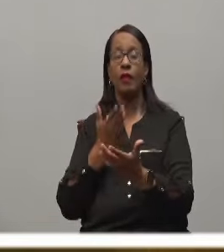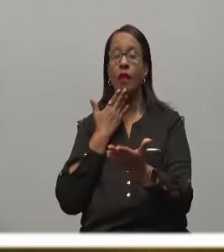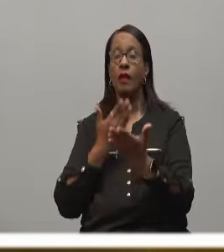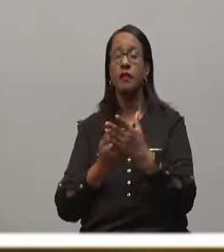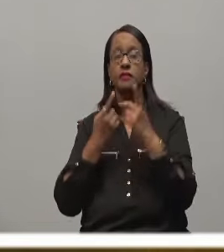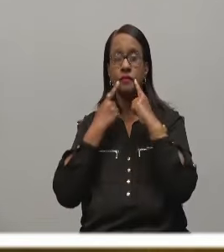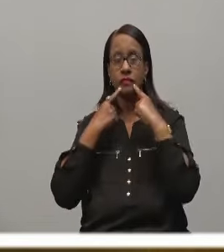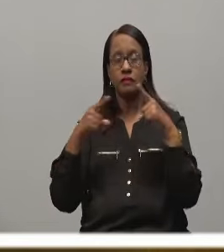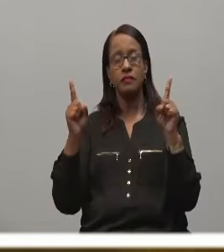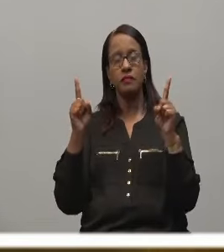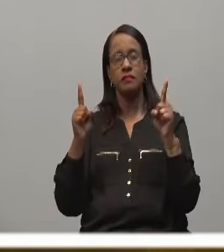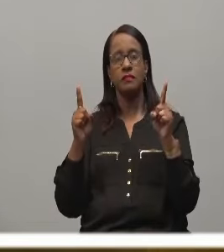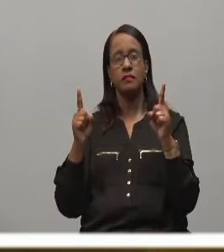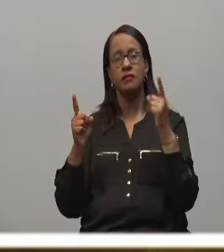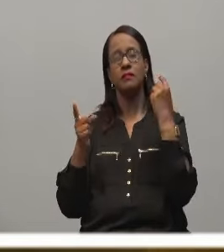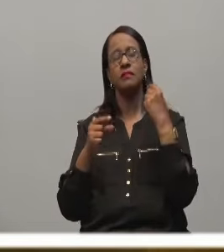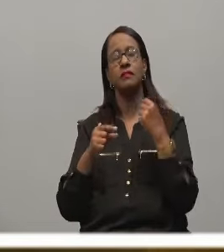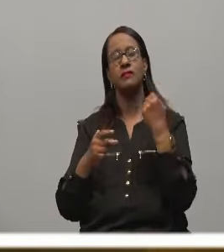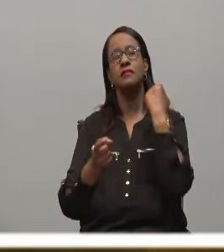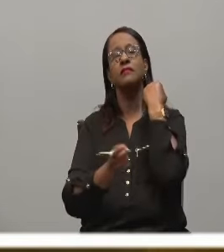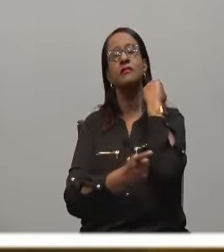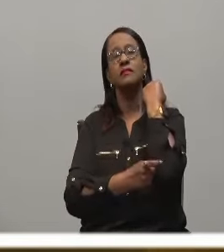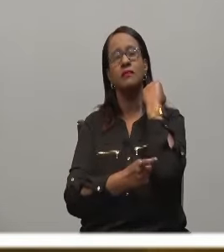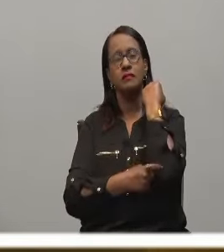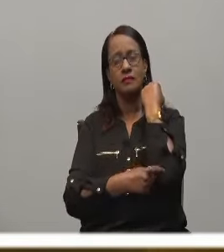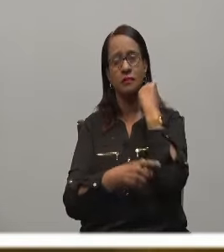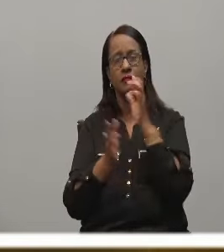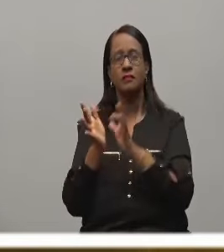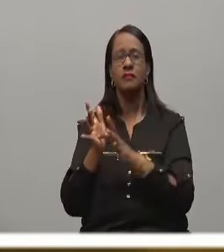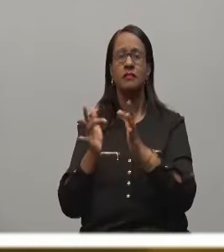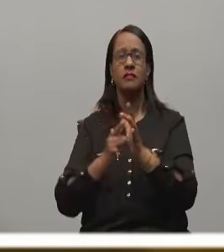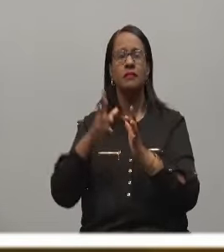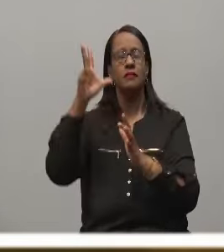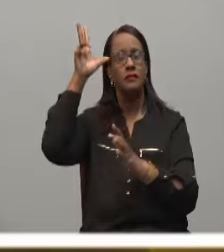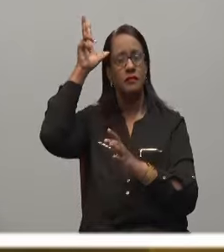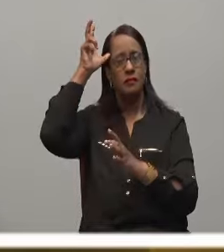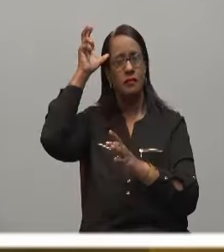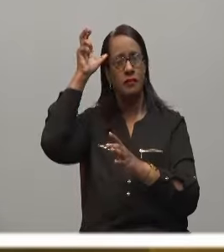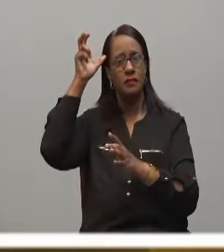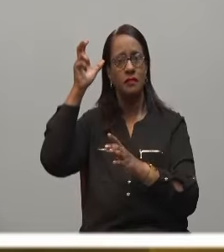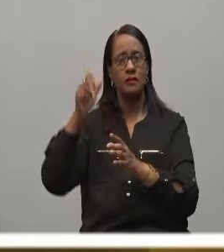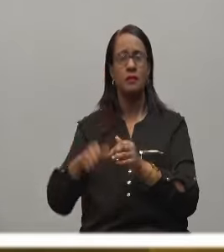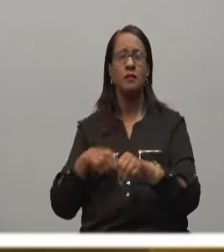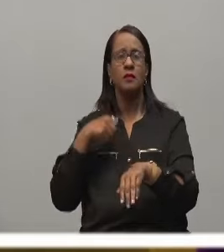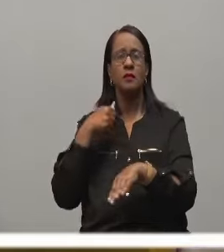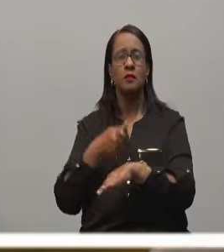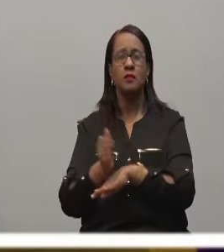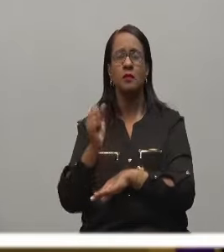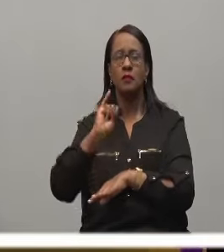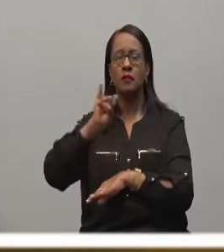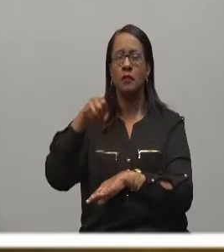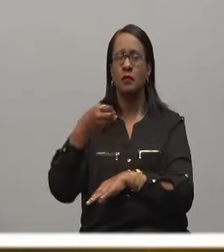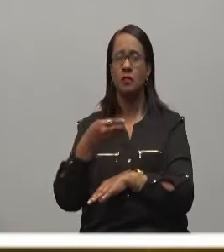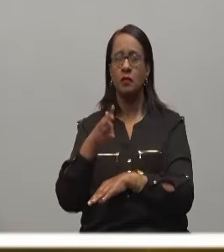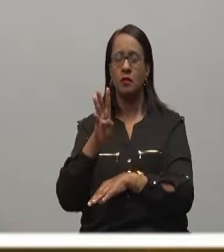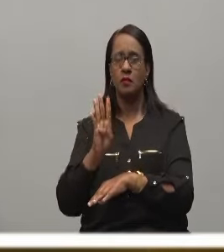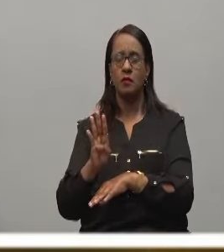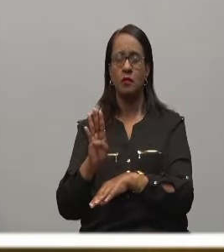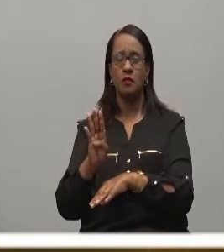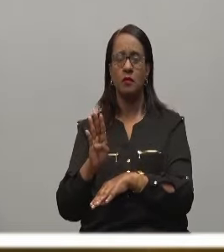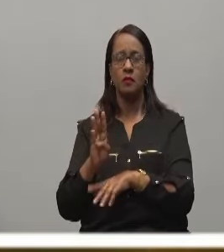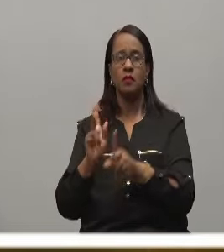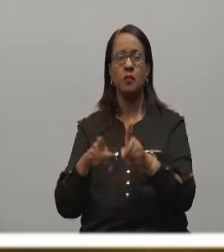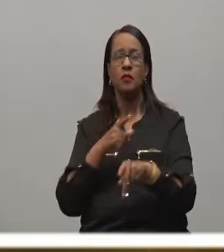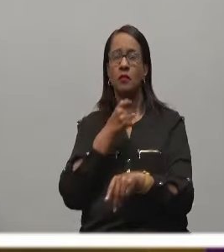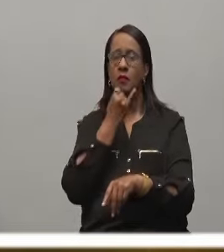Satan is the accuser who accuses the people of Israel, accuses Job, accuses the righteous,